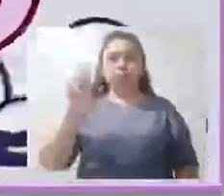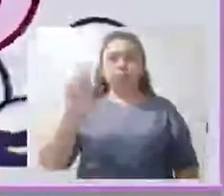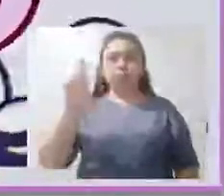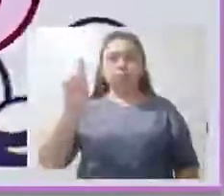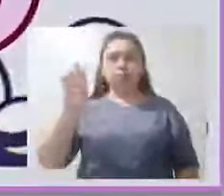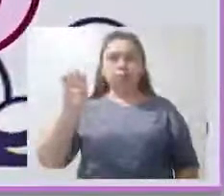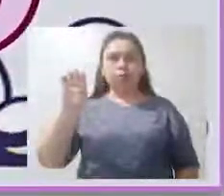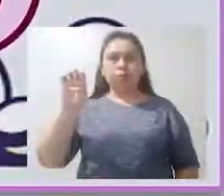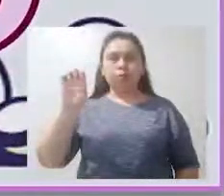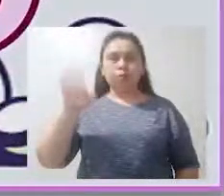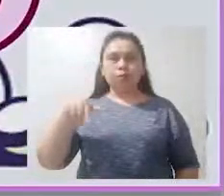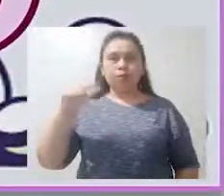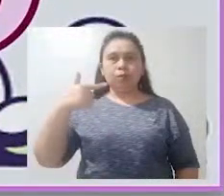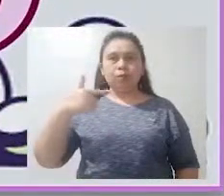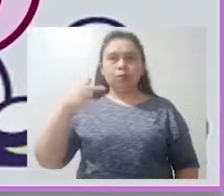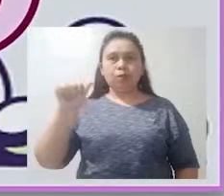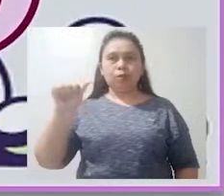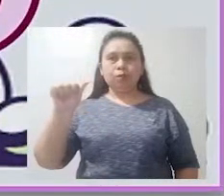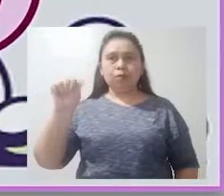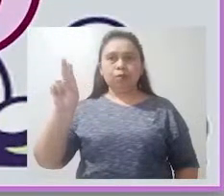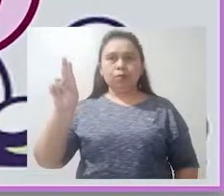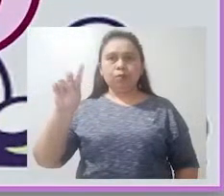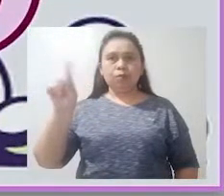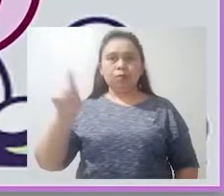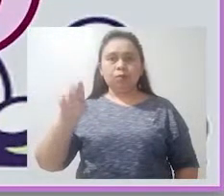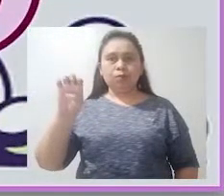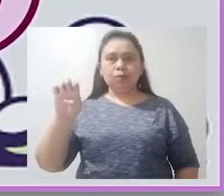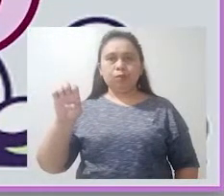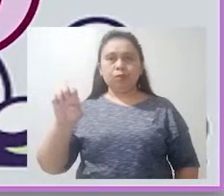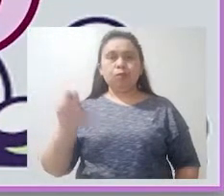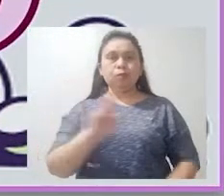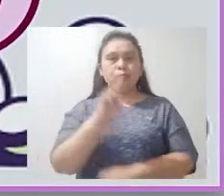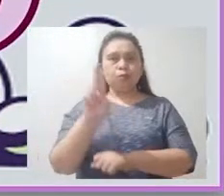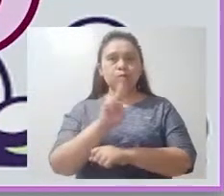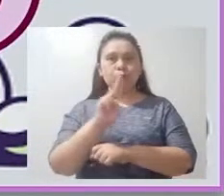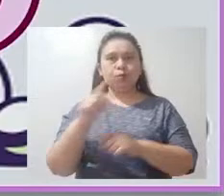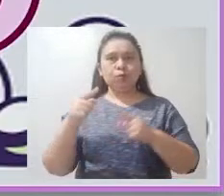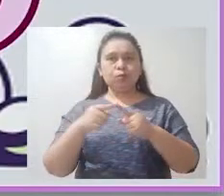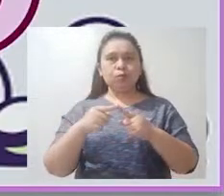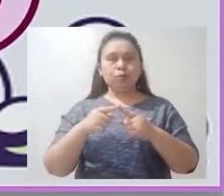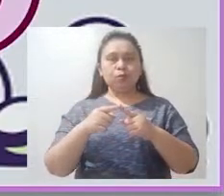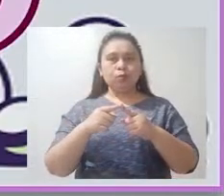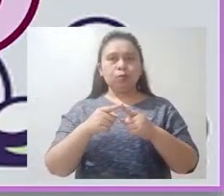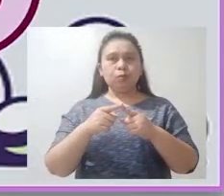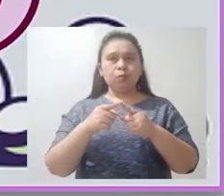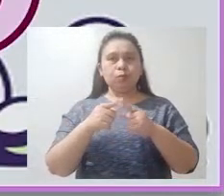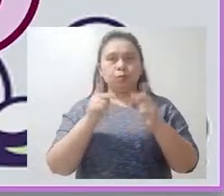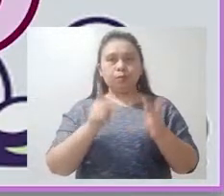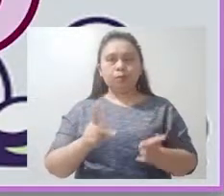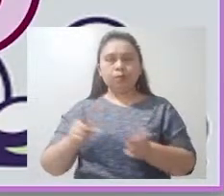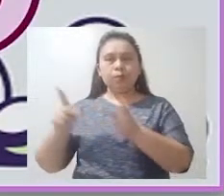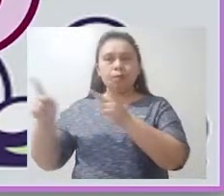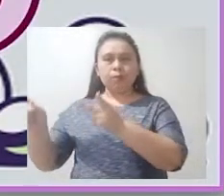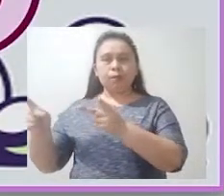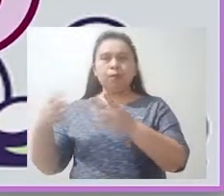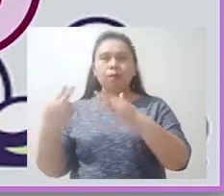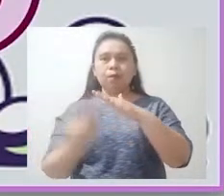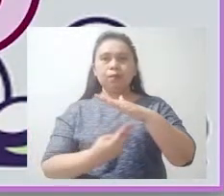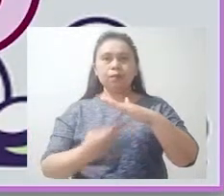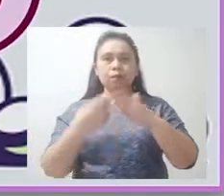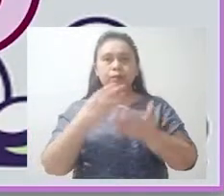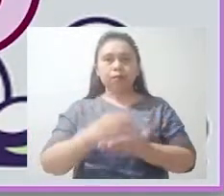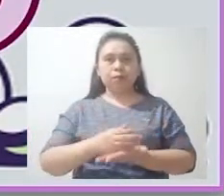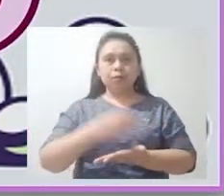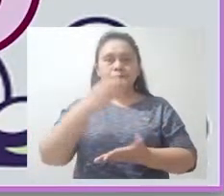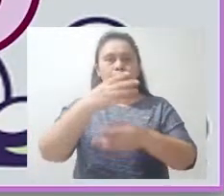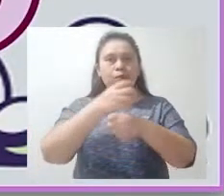gauze. The use of a wire gauze in an experiment is to place under the container holding the